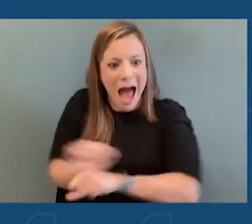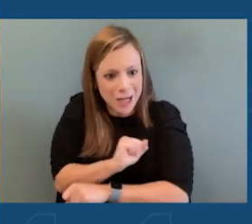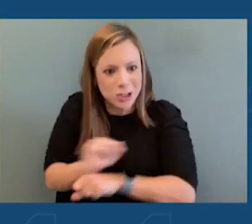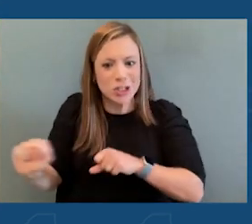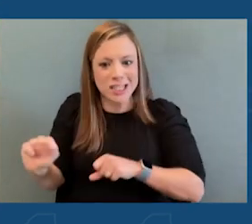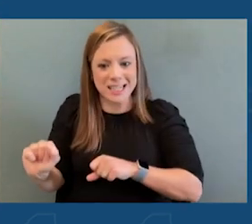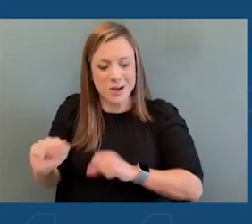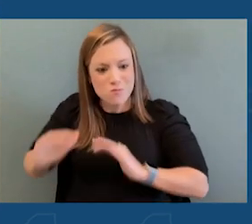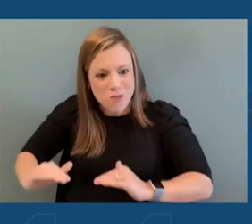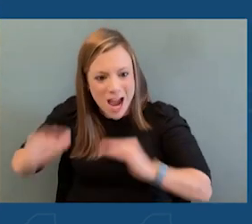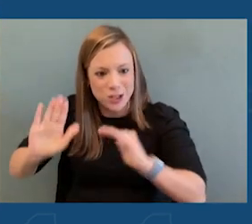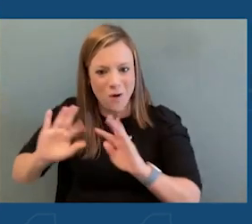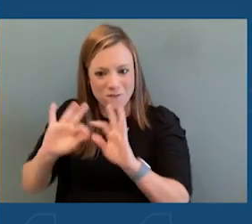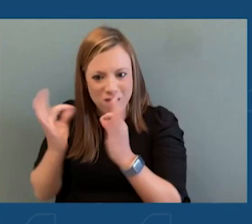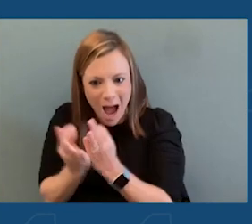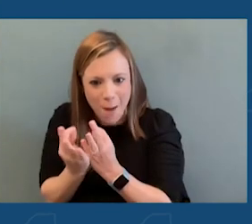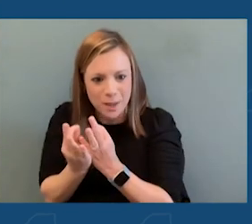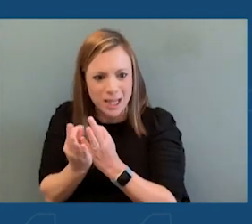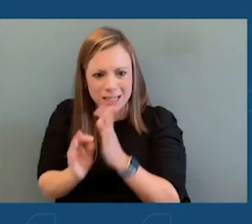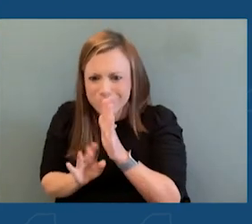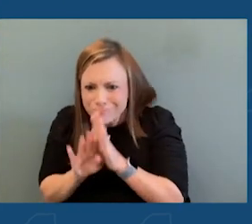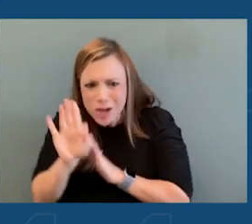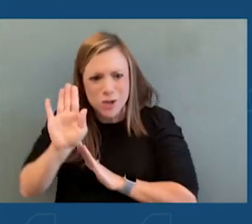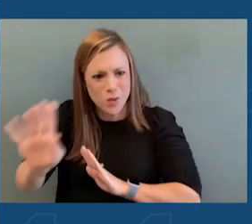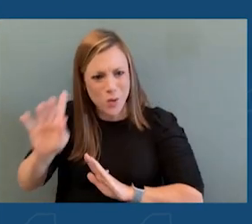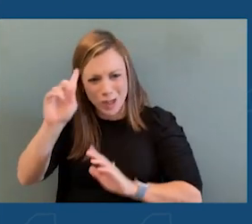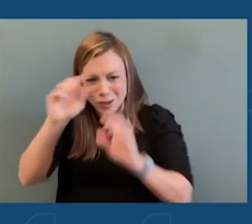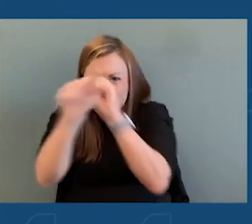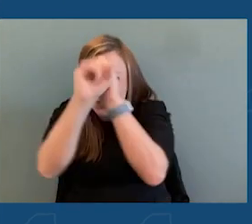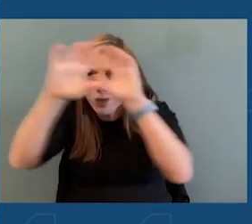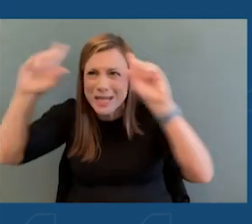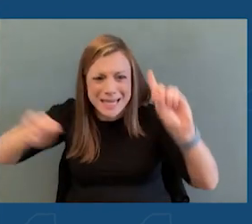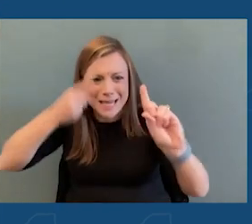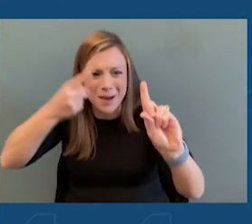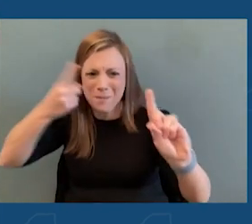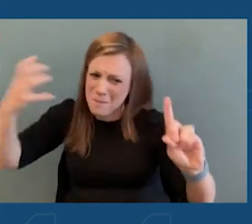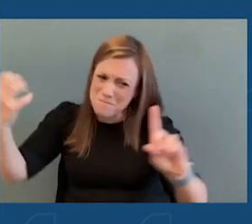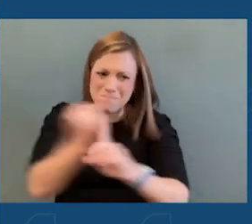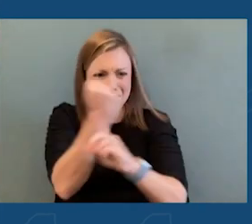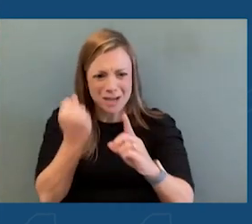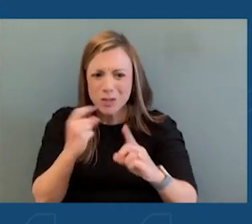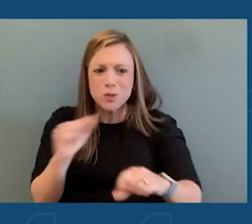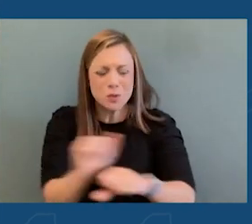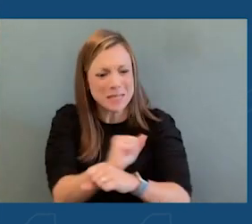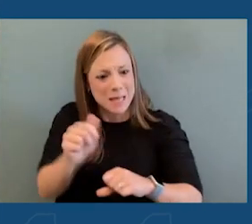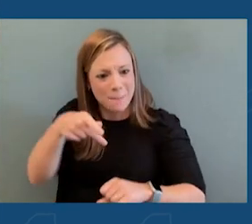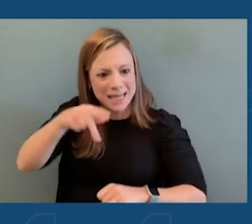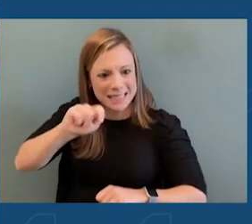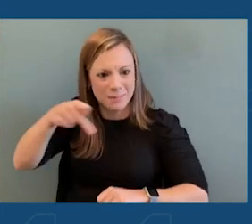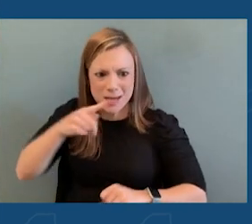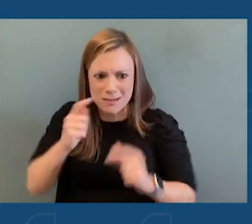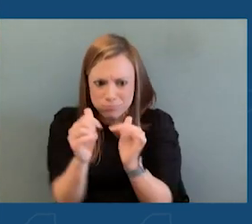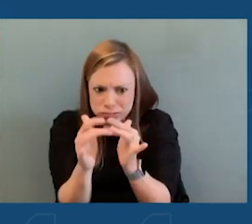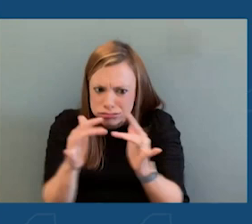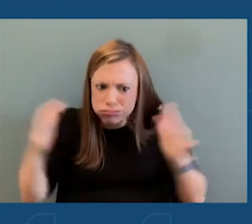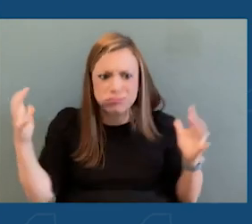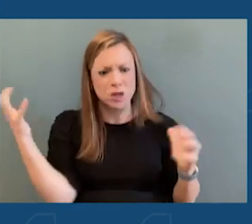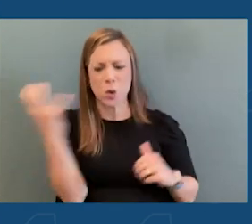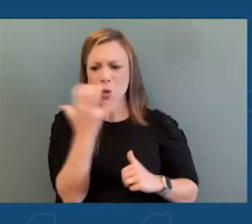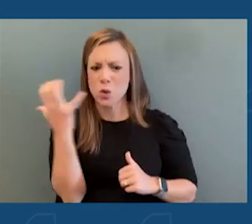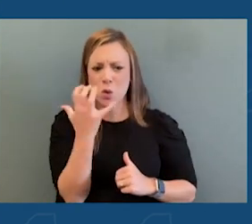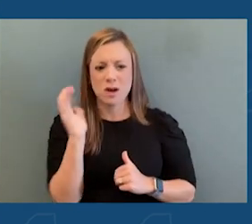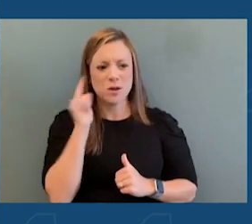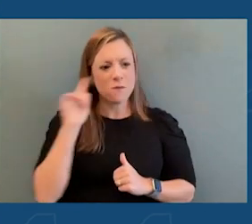family, grow their dreams, and grow their PTP family. So first of all, on behalf of our community, we want to thank you